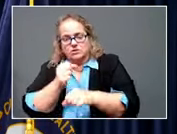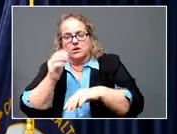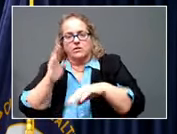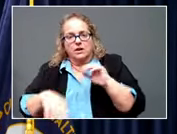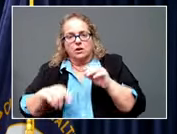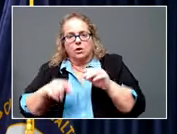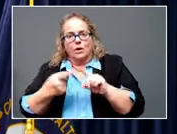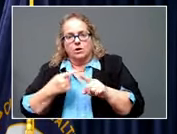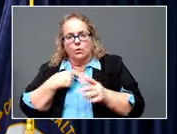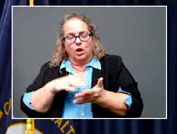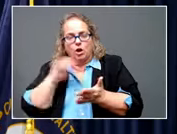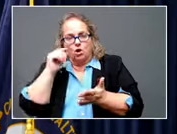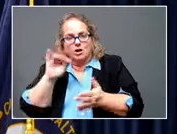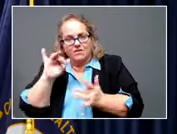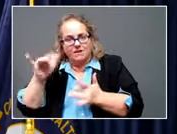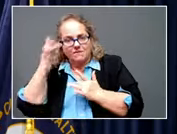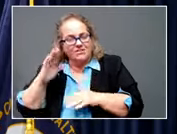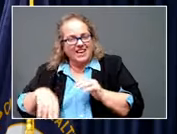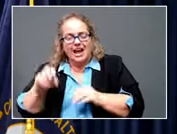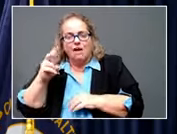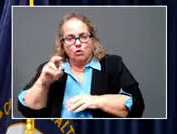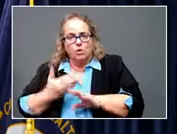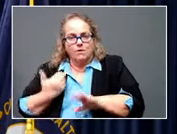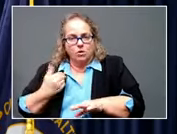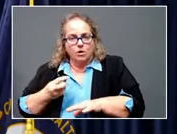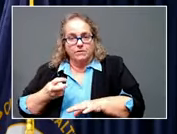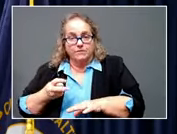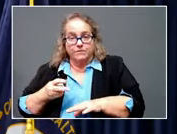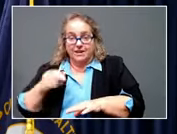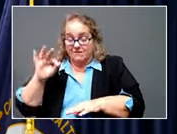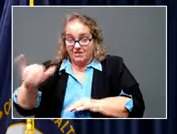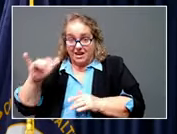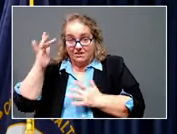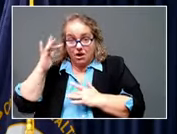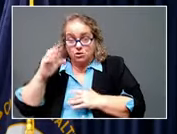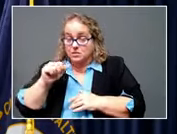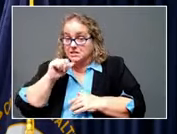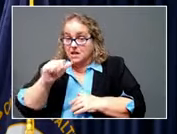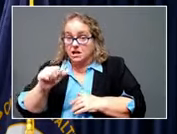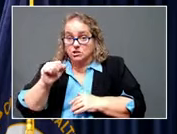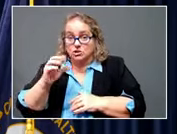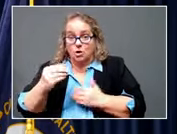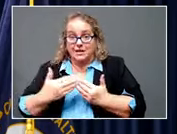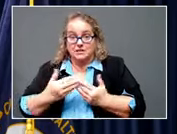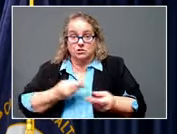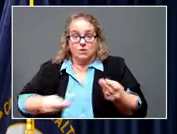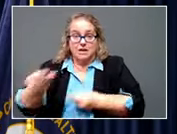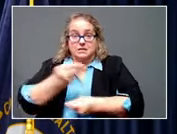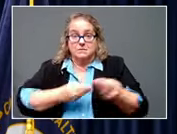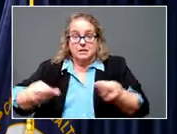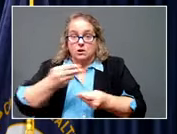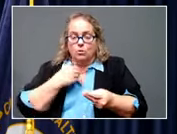virus than ever before. If this virus wasn't so transmissible, we'd be celebrating and we'd be